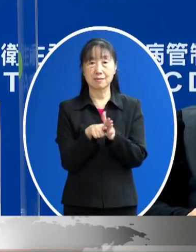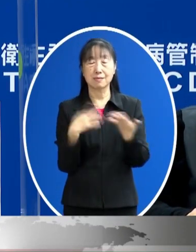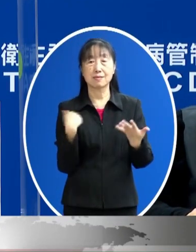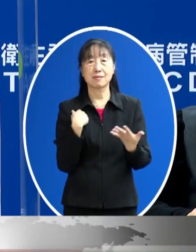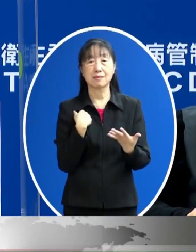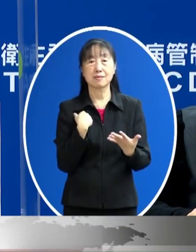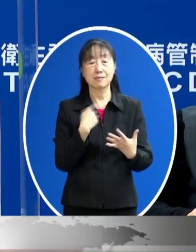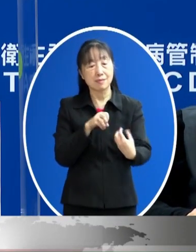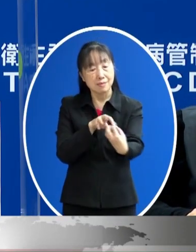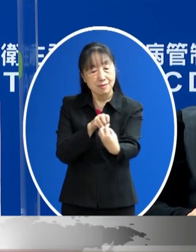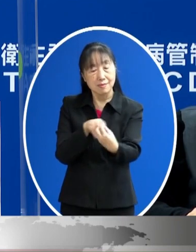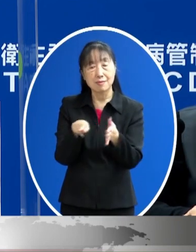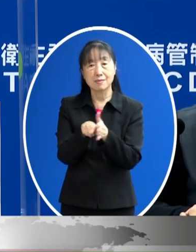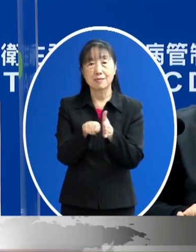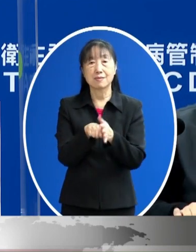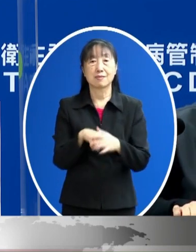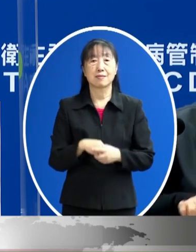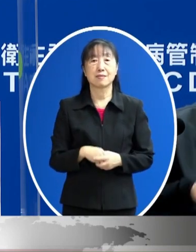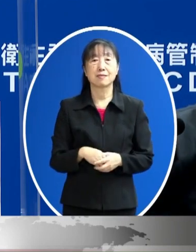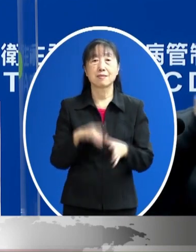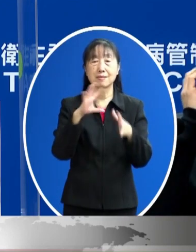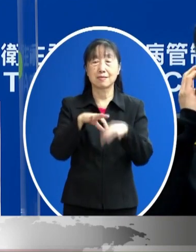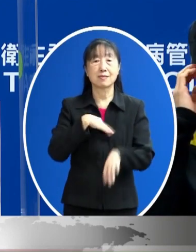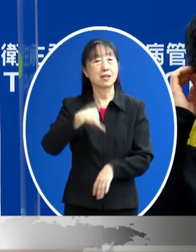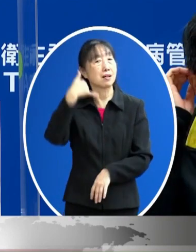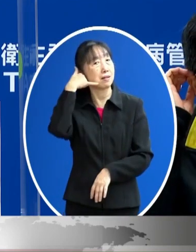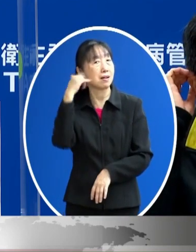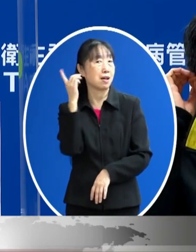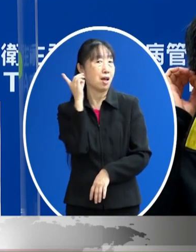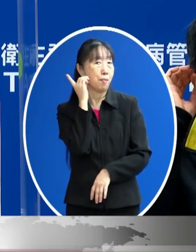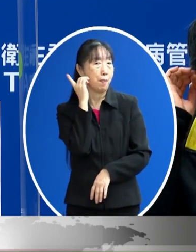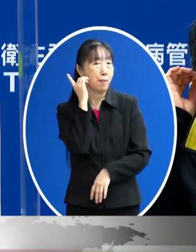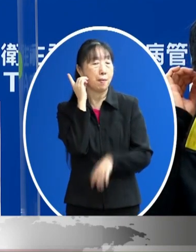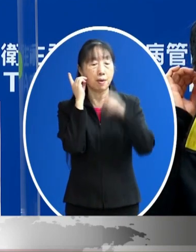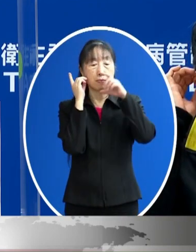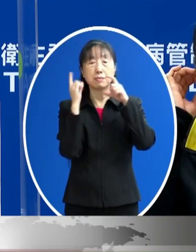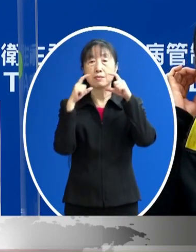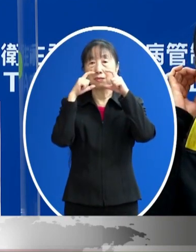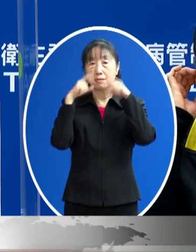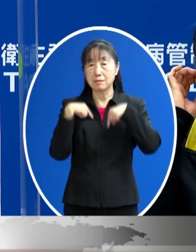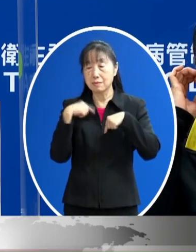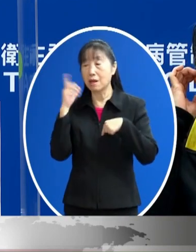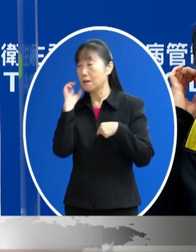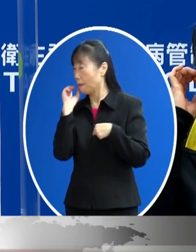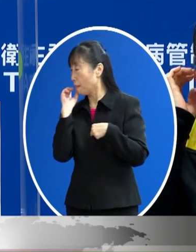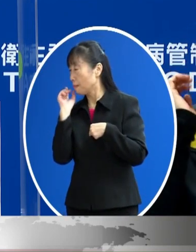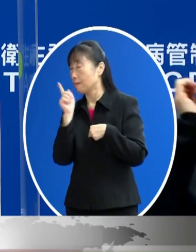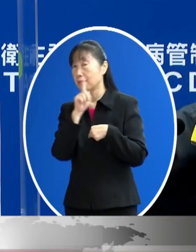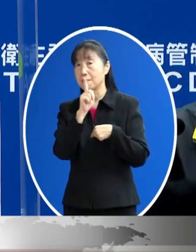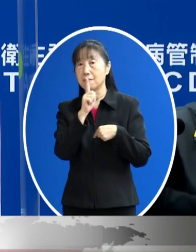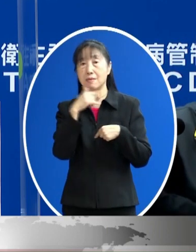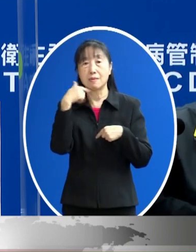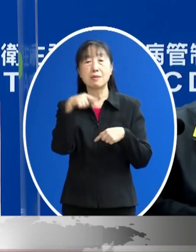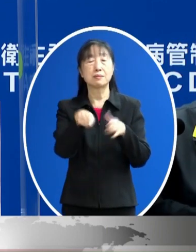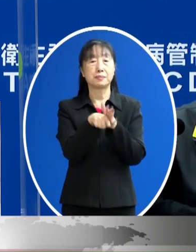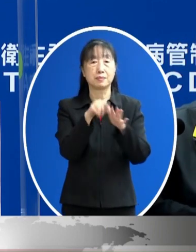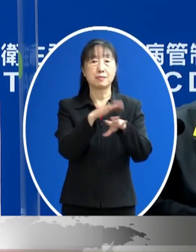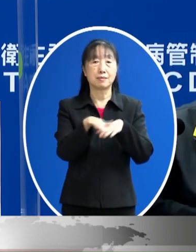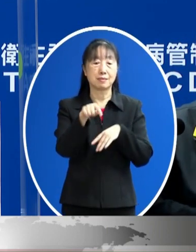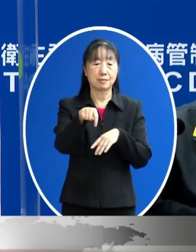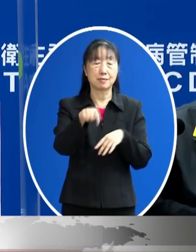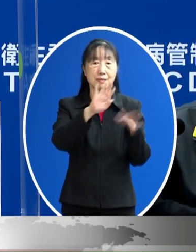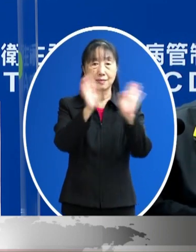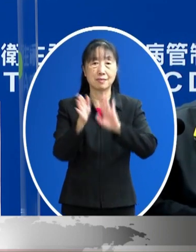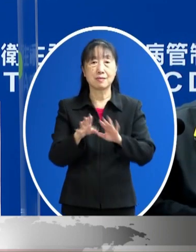number 17472 was waiting for her turn and while she was at the counter, she pulled her mask down to speak on the phone. Case